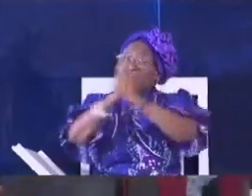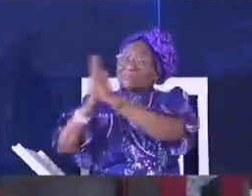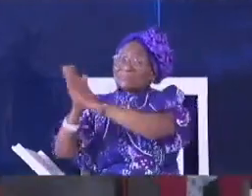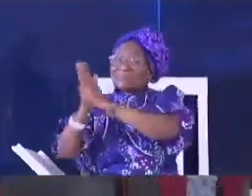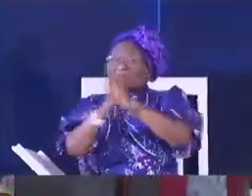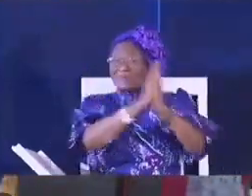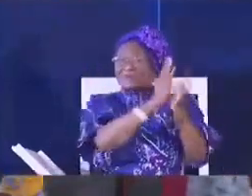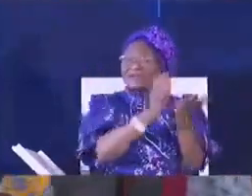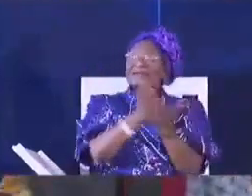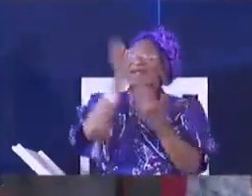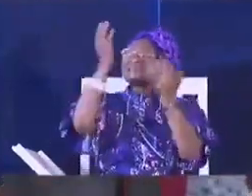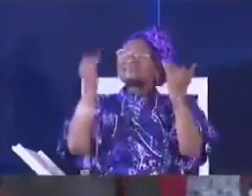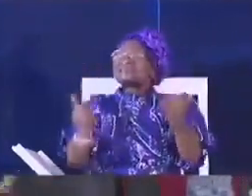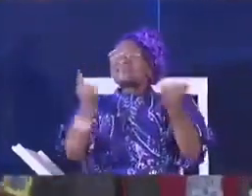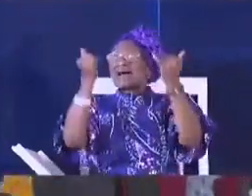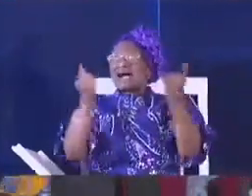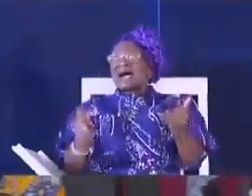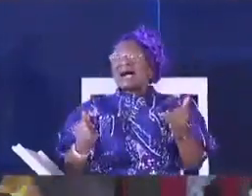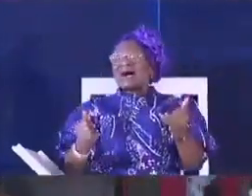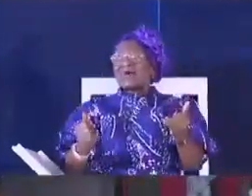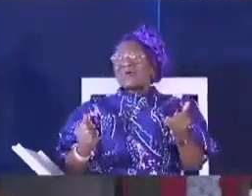the Lord.